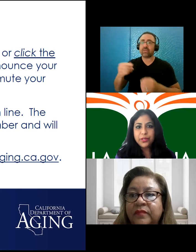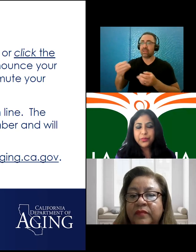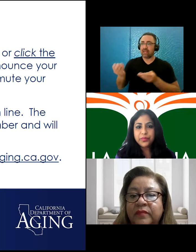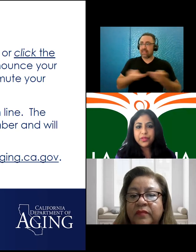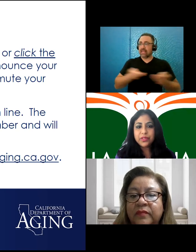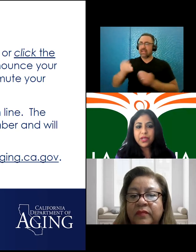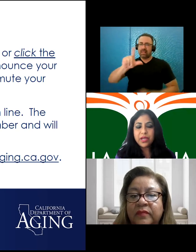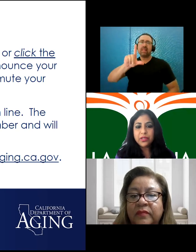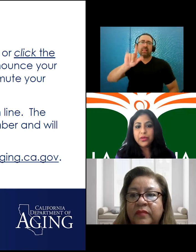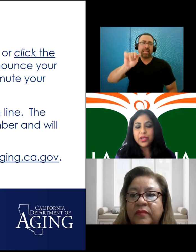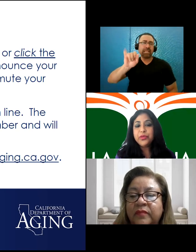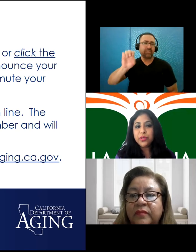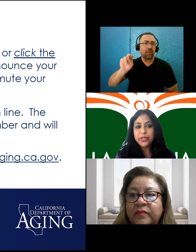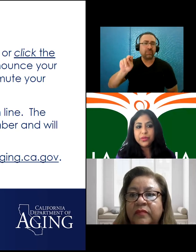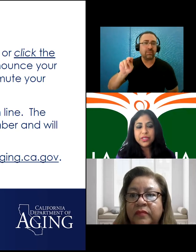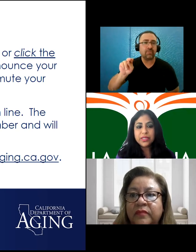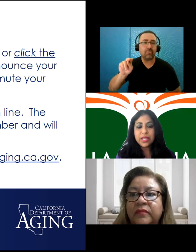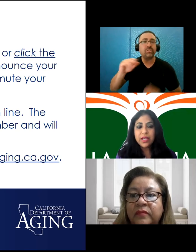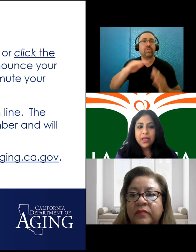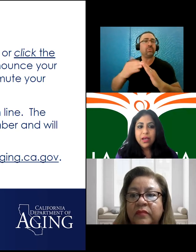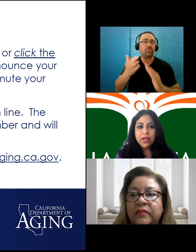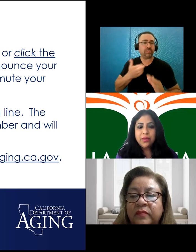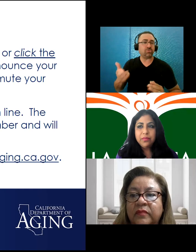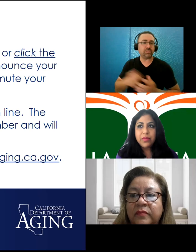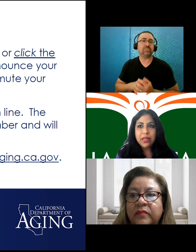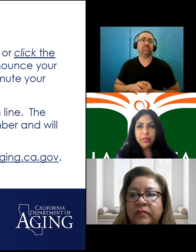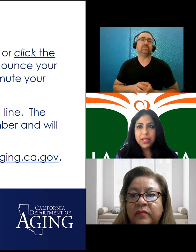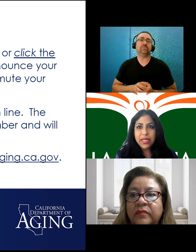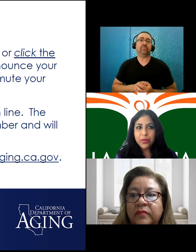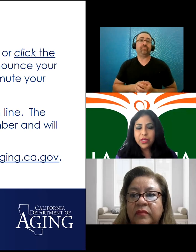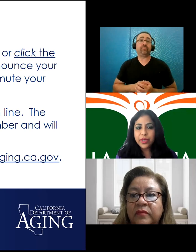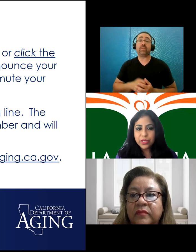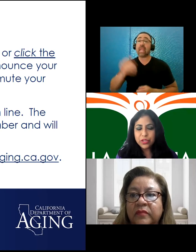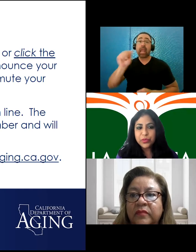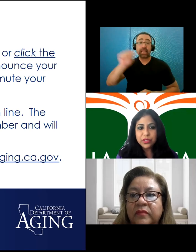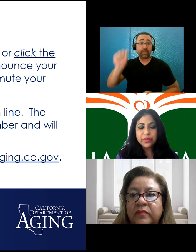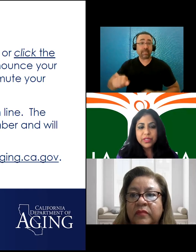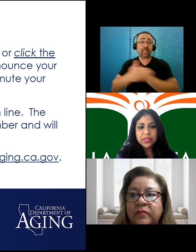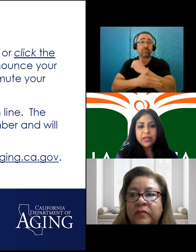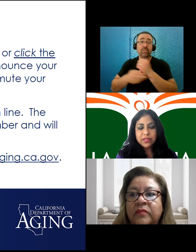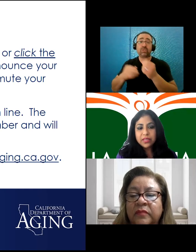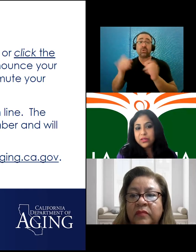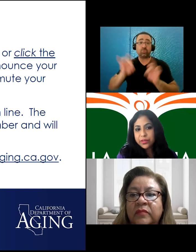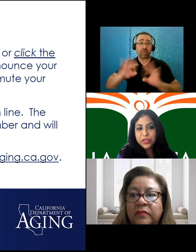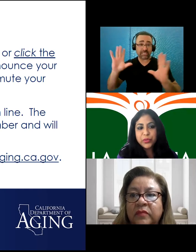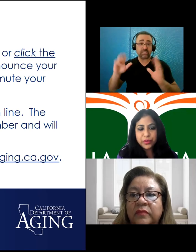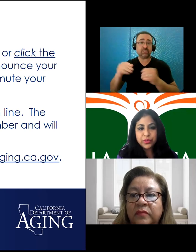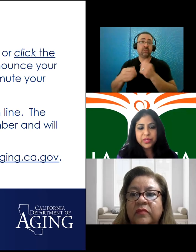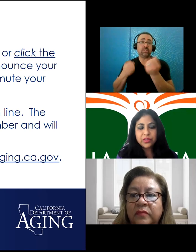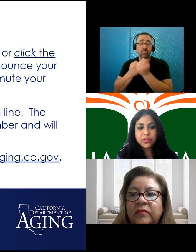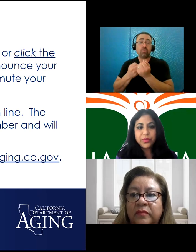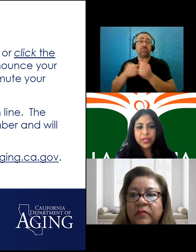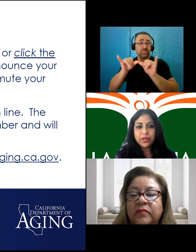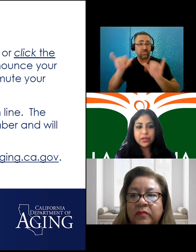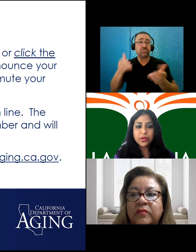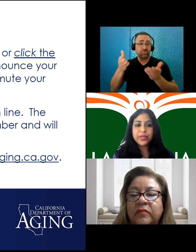to, community resources. Alameda County Crisis Support Services has a lot of support groups,